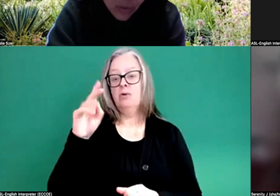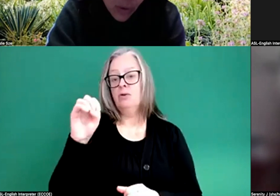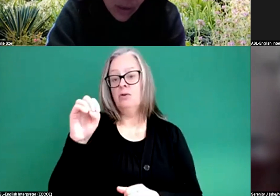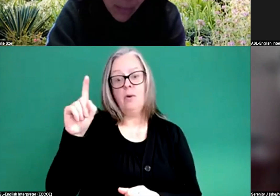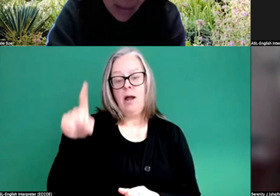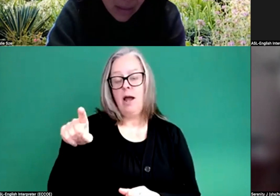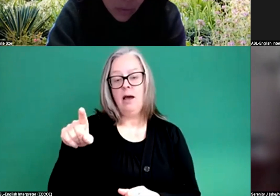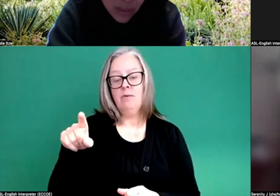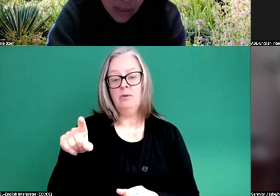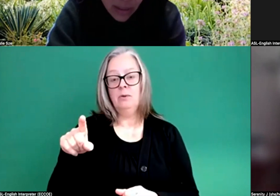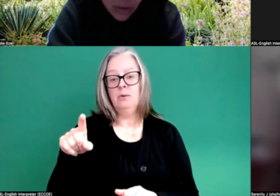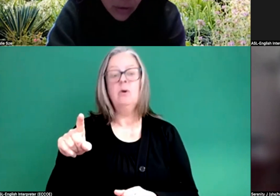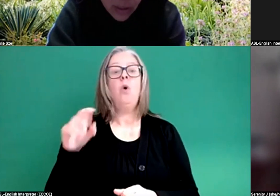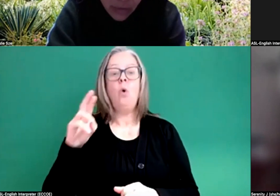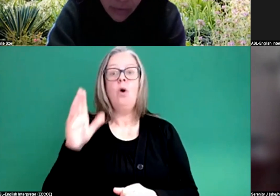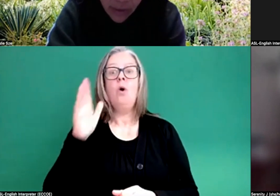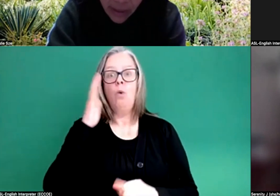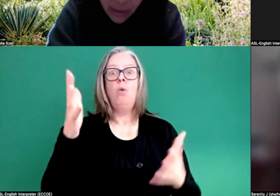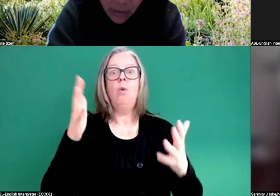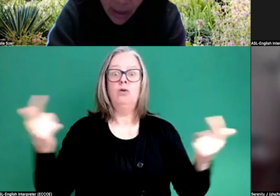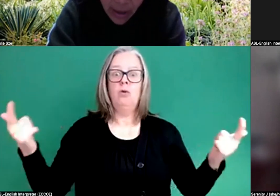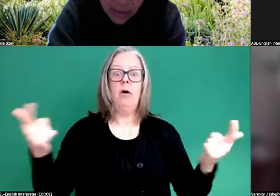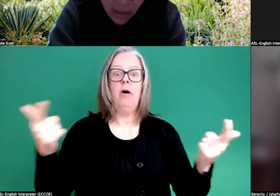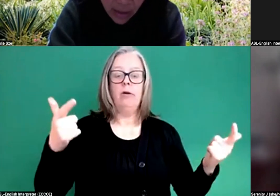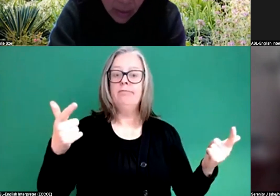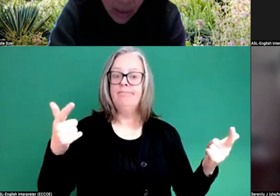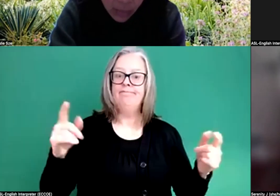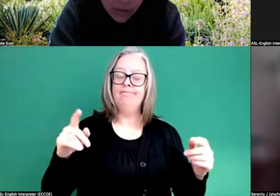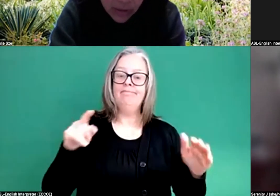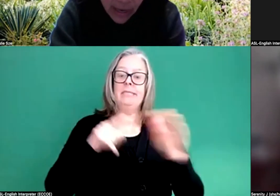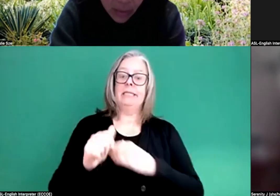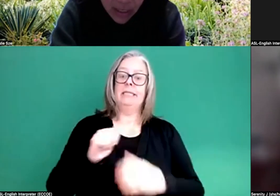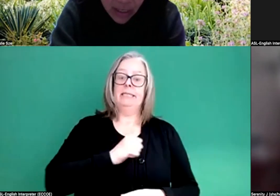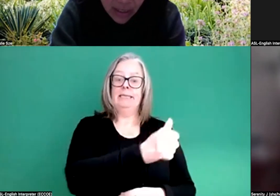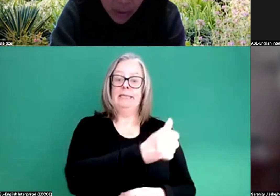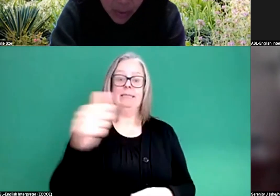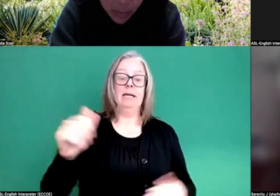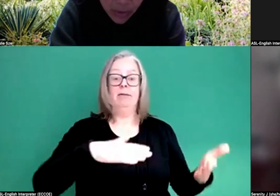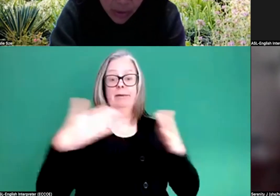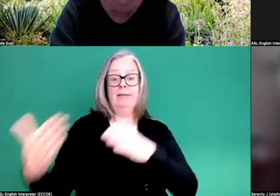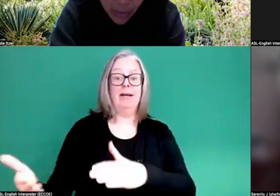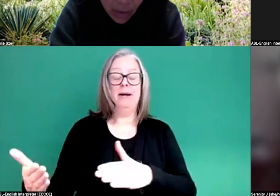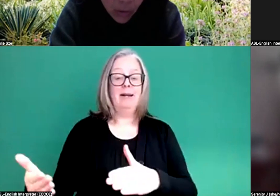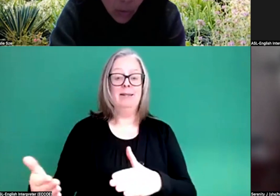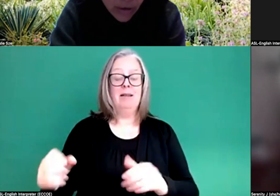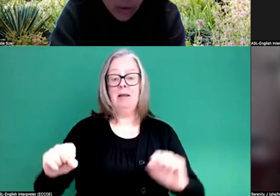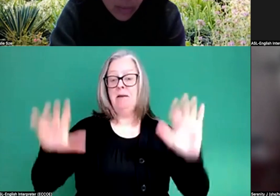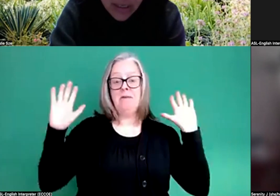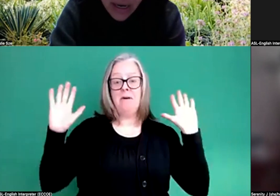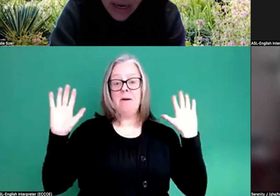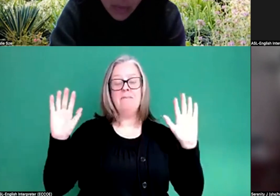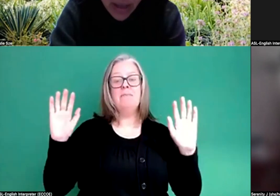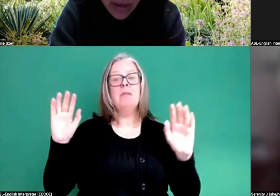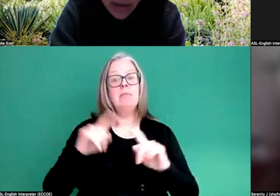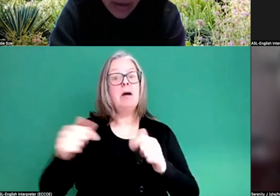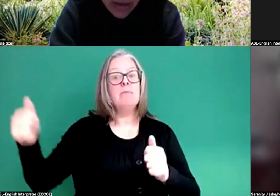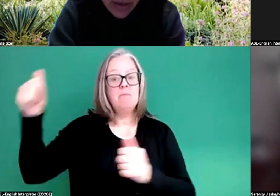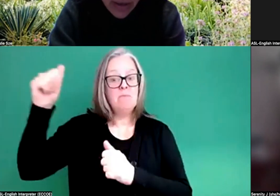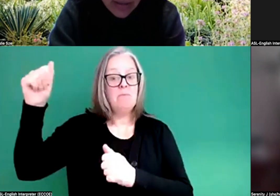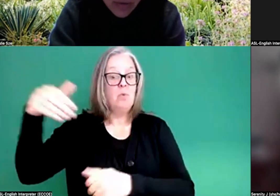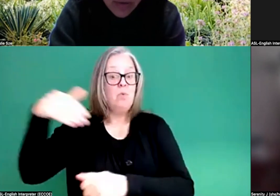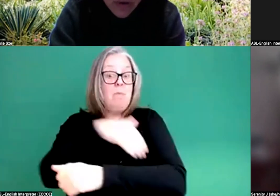you will just want to mass suicide yourself. And that's not going to be helpful to anybody except the people in power who want you to be dead anyway.